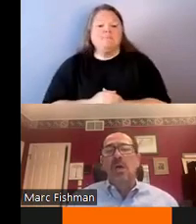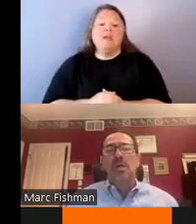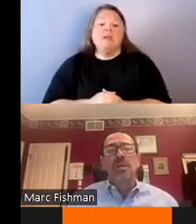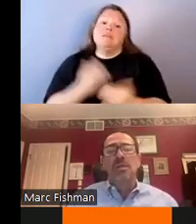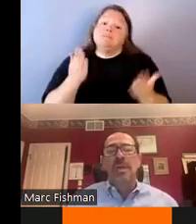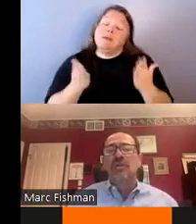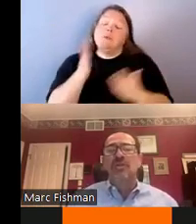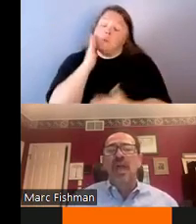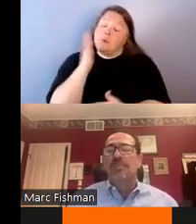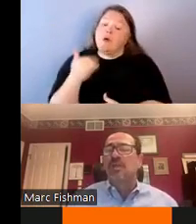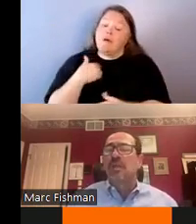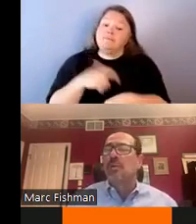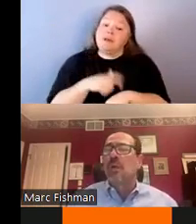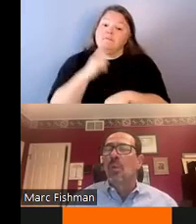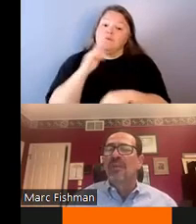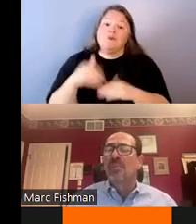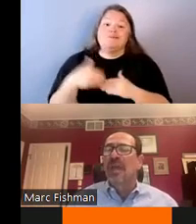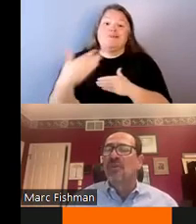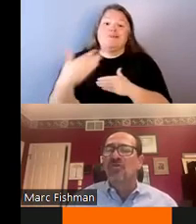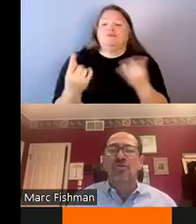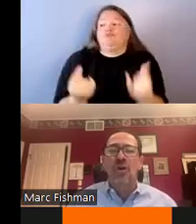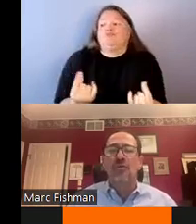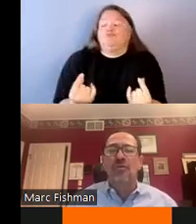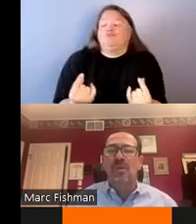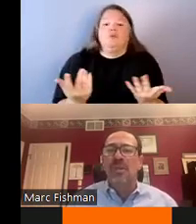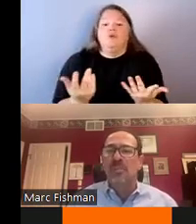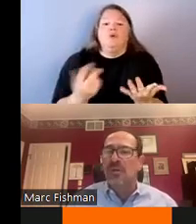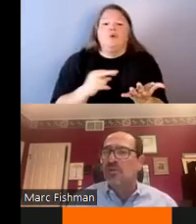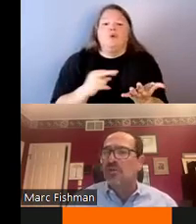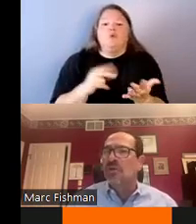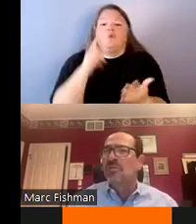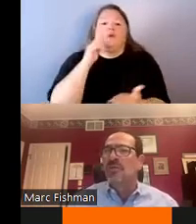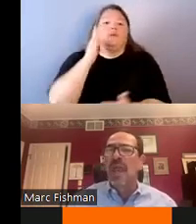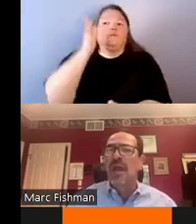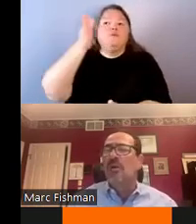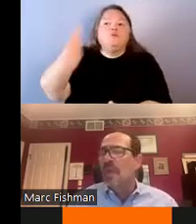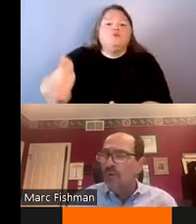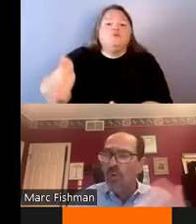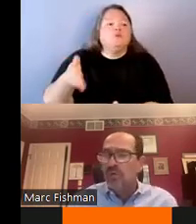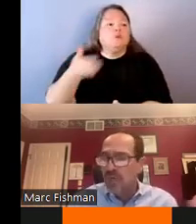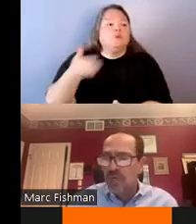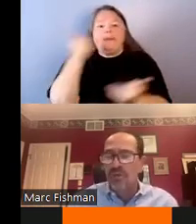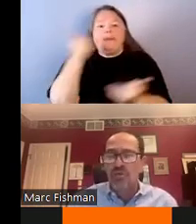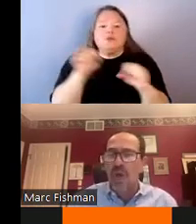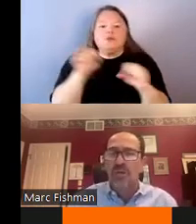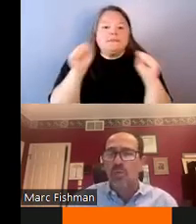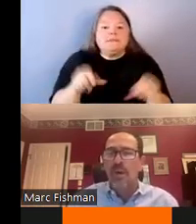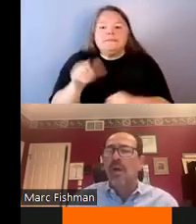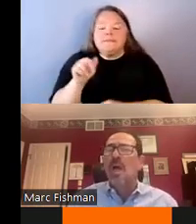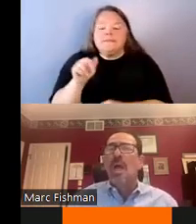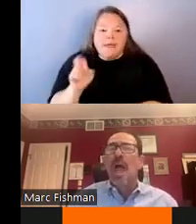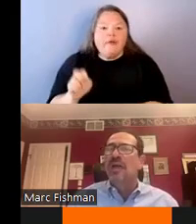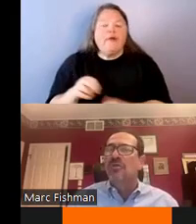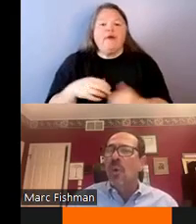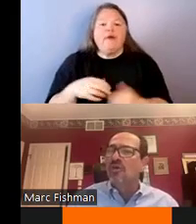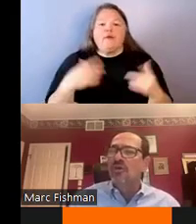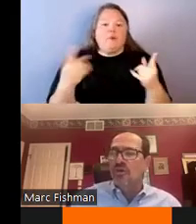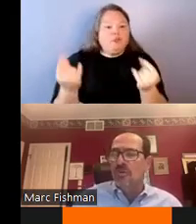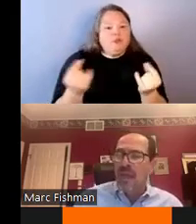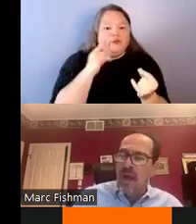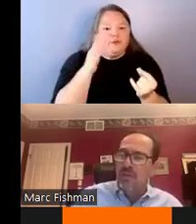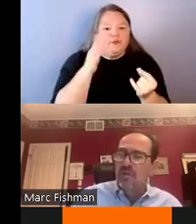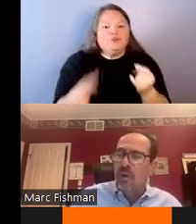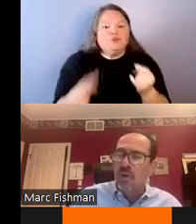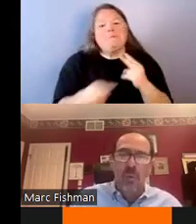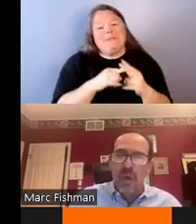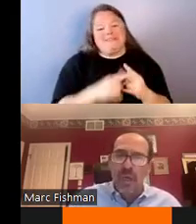about next steps and what the implications are for building better systems of care. And then, of course, as you guys want to ask questions